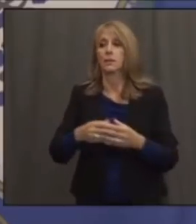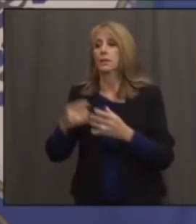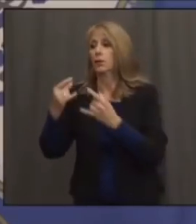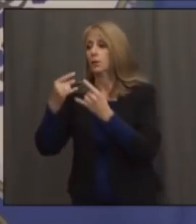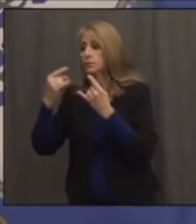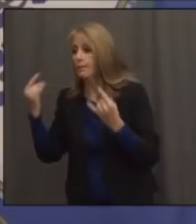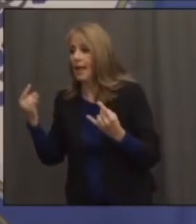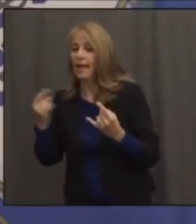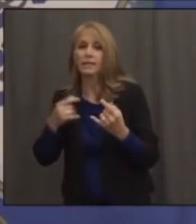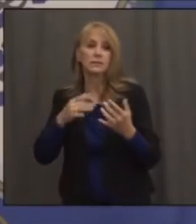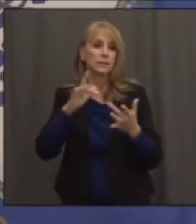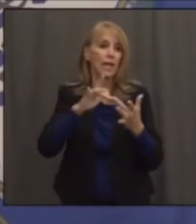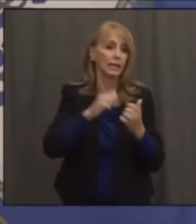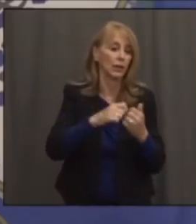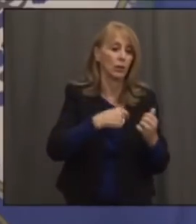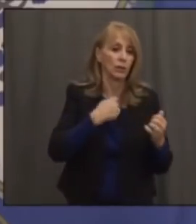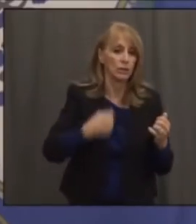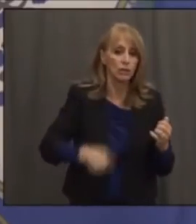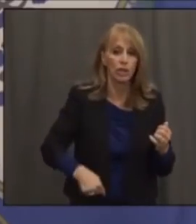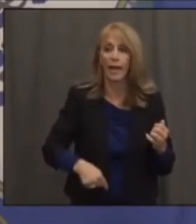to China, and that was